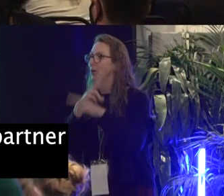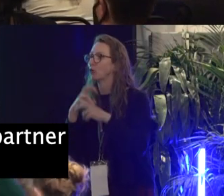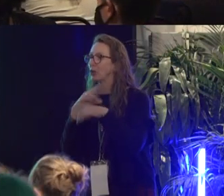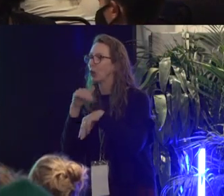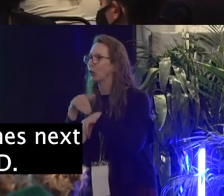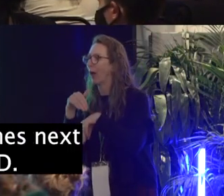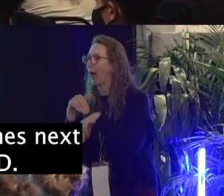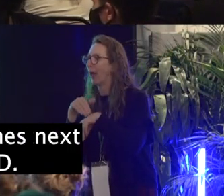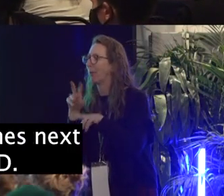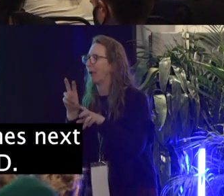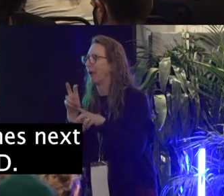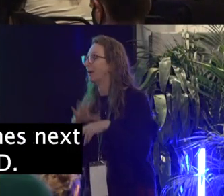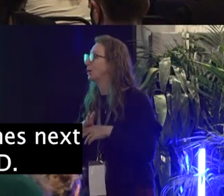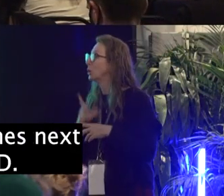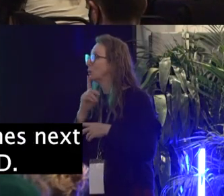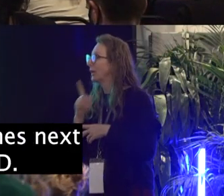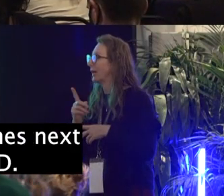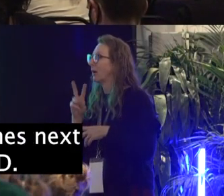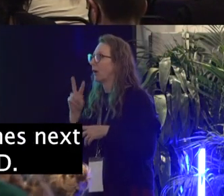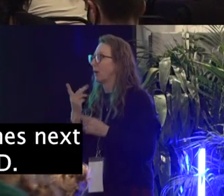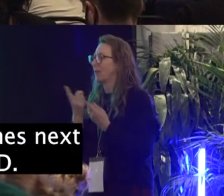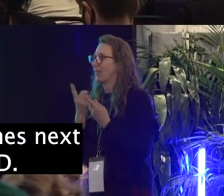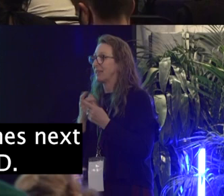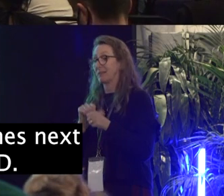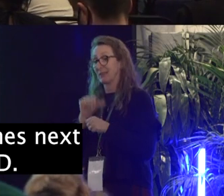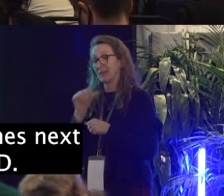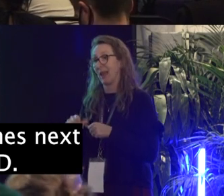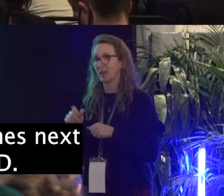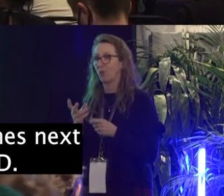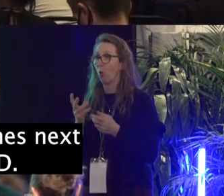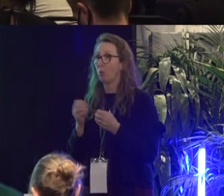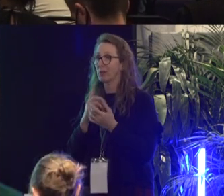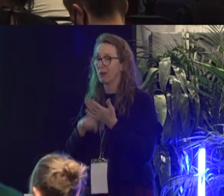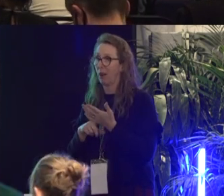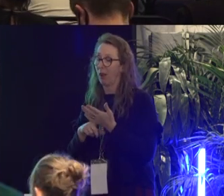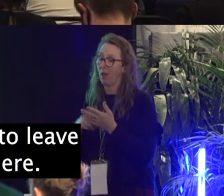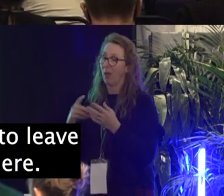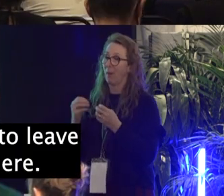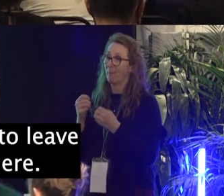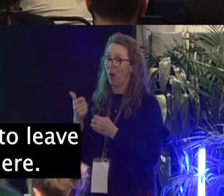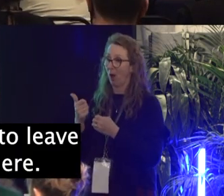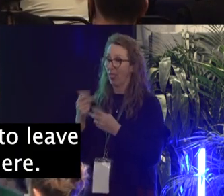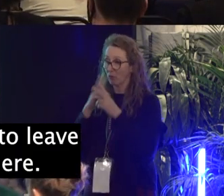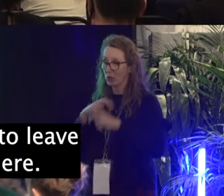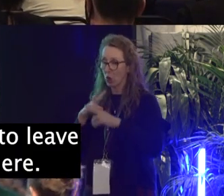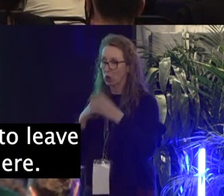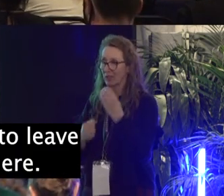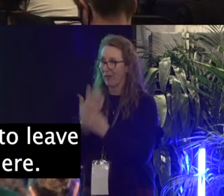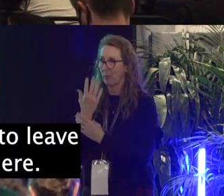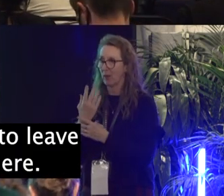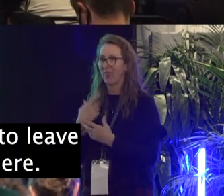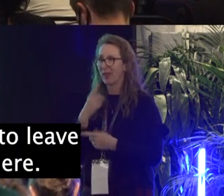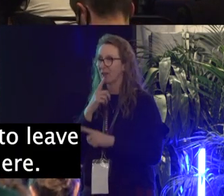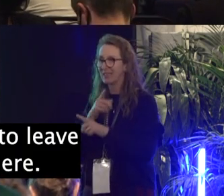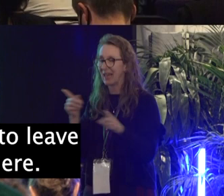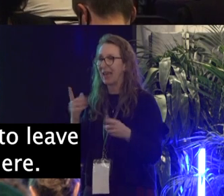to say a couple of things about what comes next for Bristol and Bath Creative R&D. And then I'm going to tell us how to leave and where we might